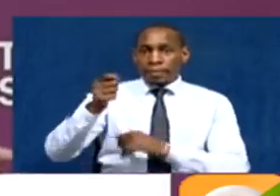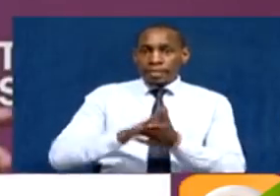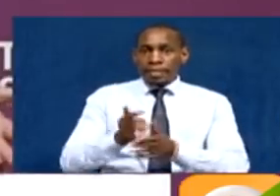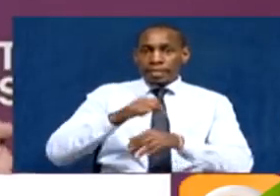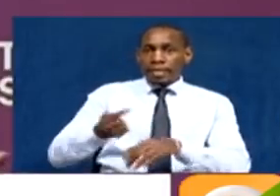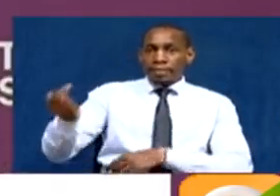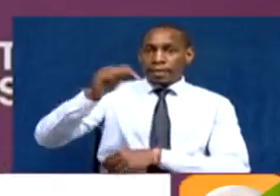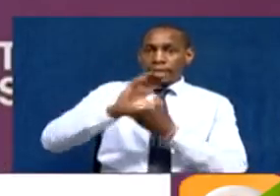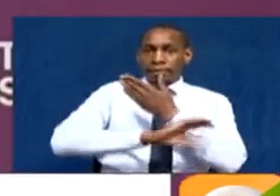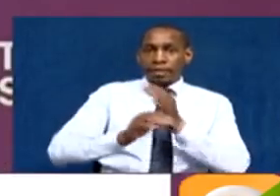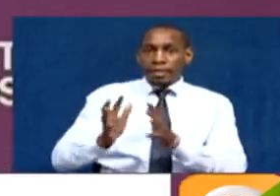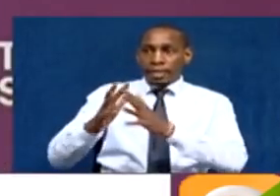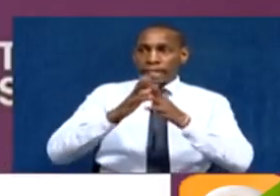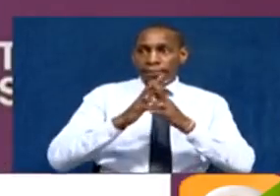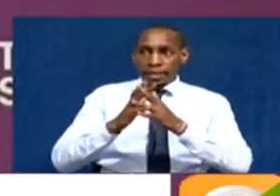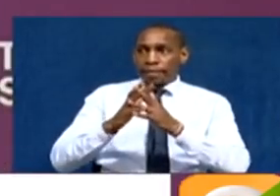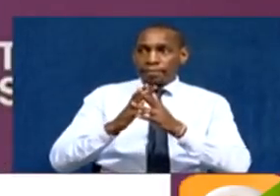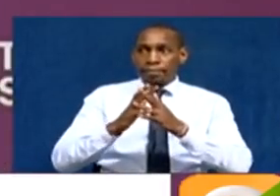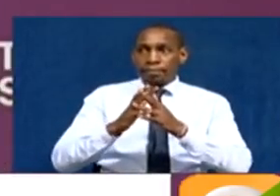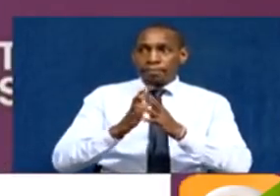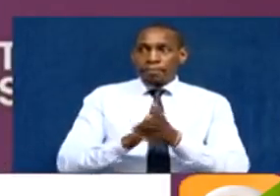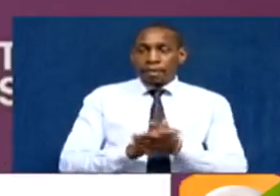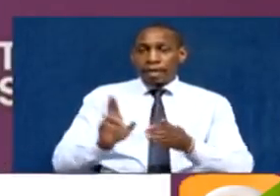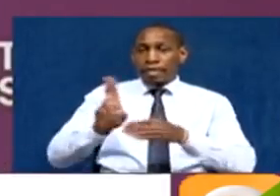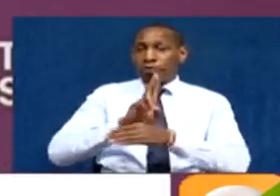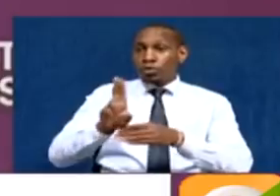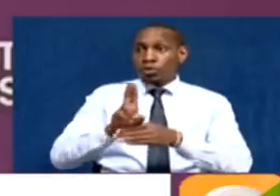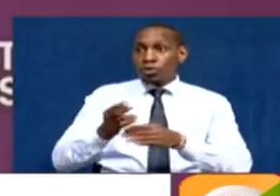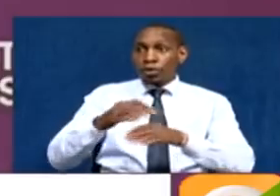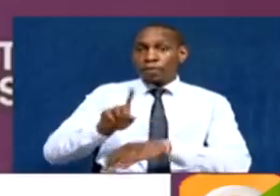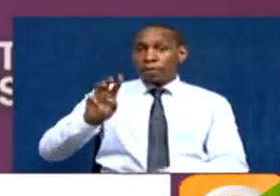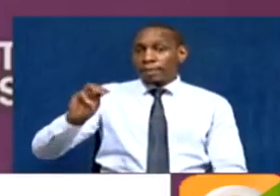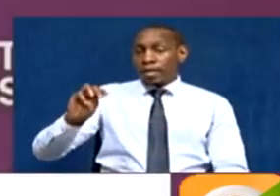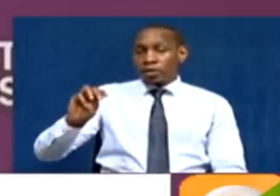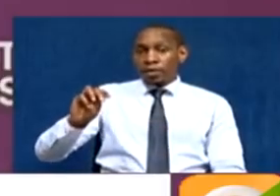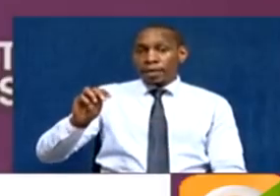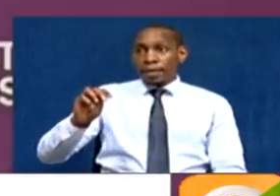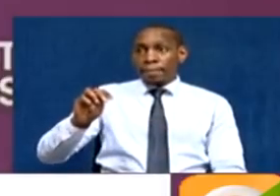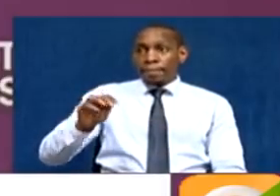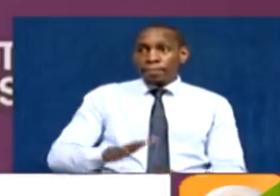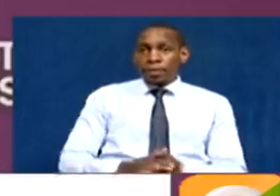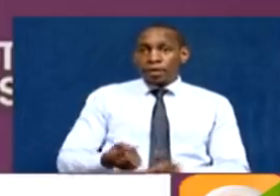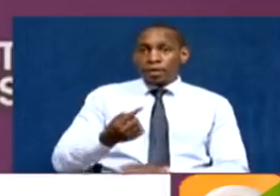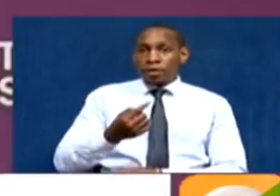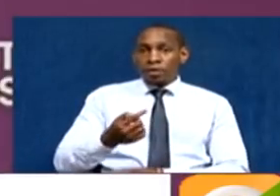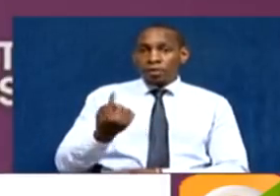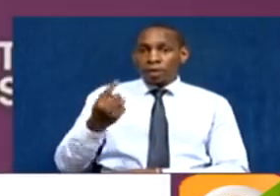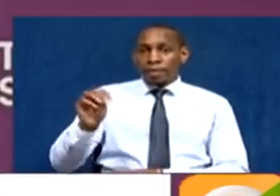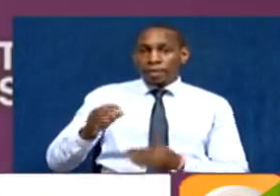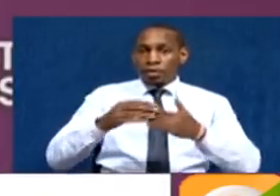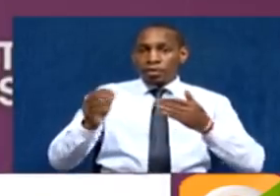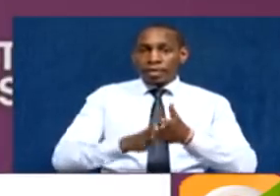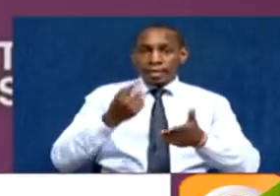to this country and the United States, he spent over 1 million Kenyan, $1 million